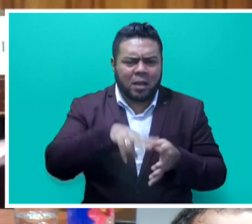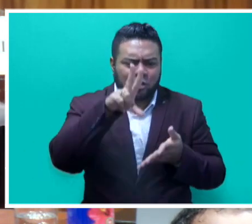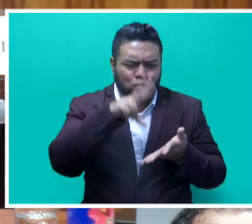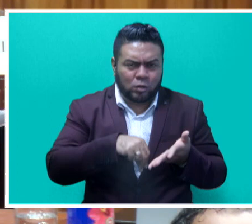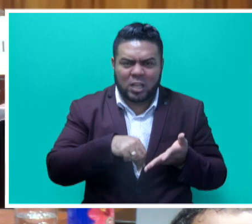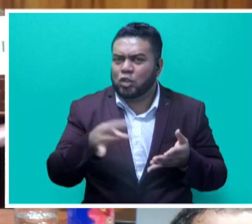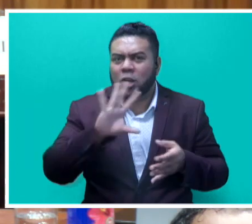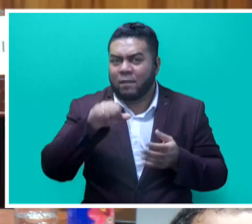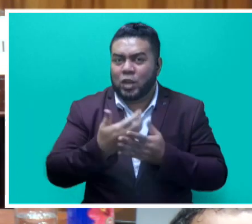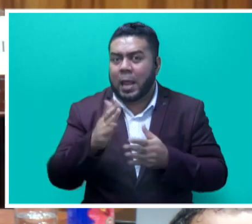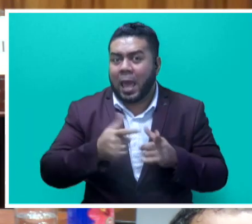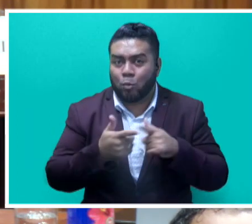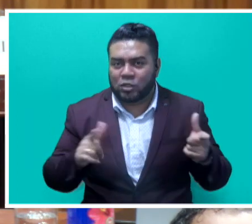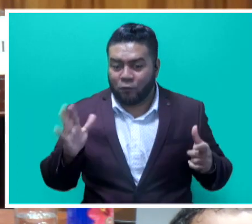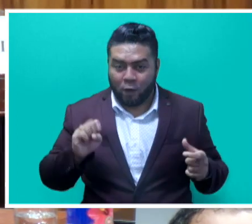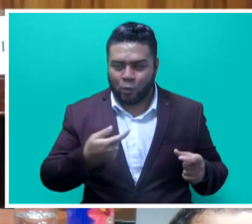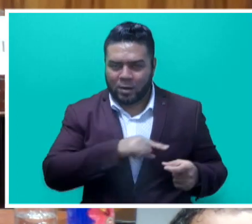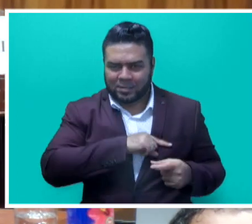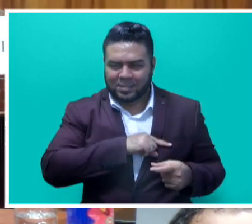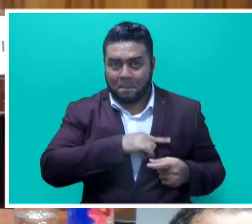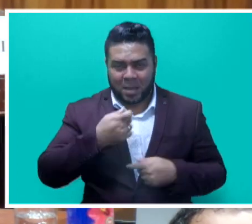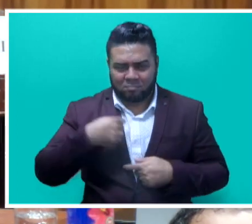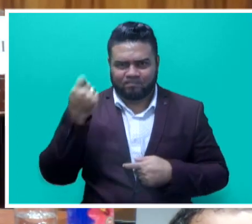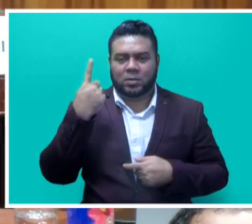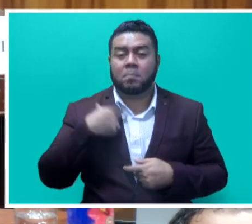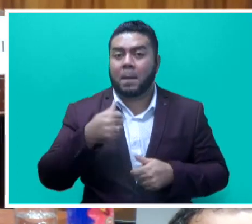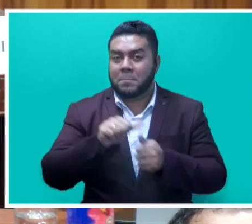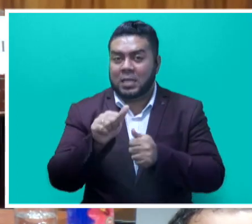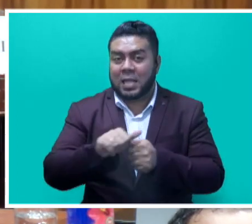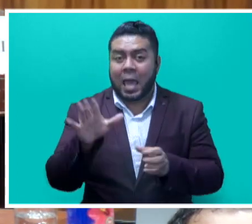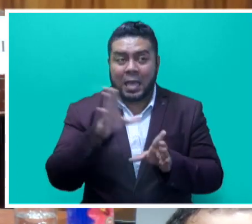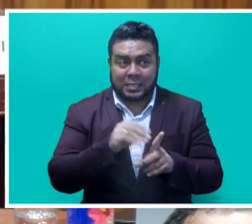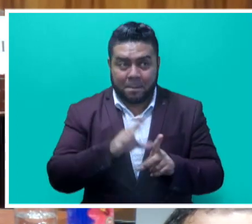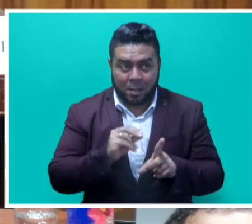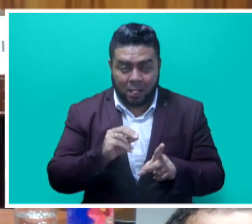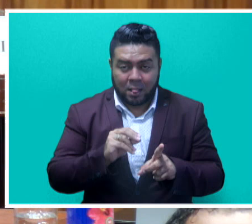everyday language for most of us, but I suppose the best example that we can